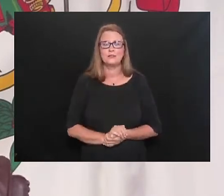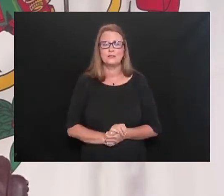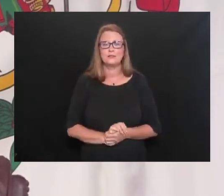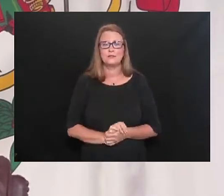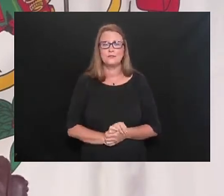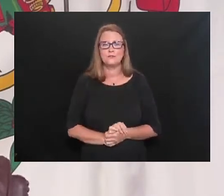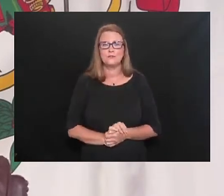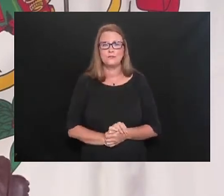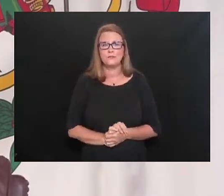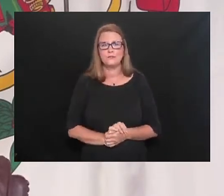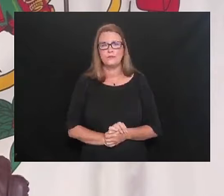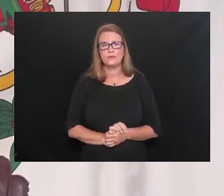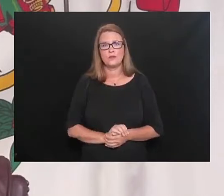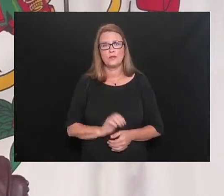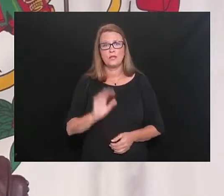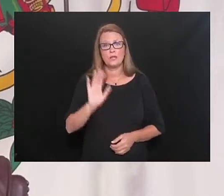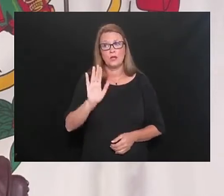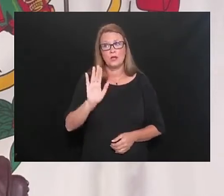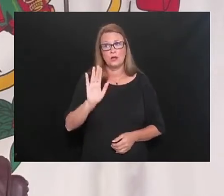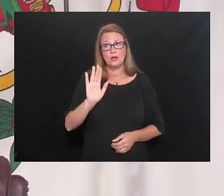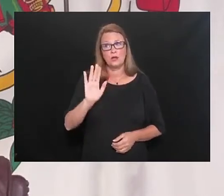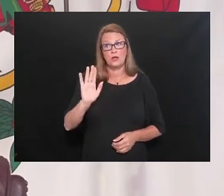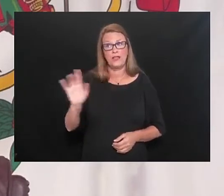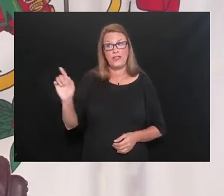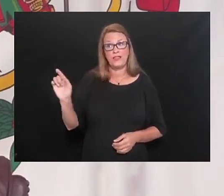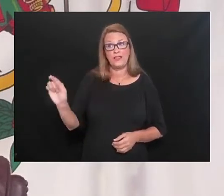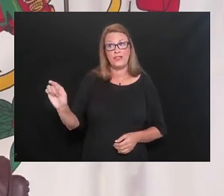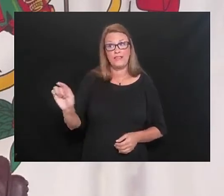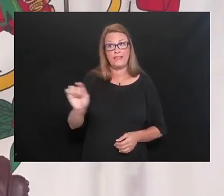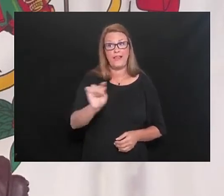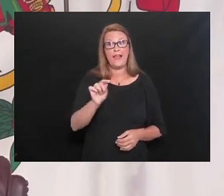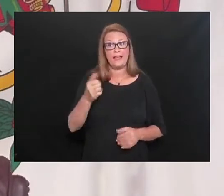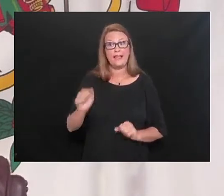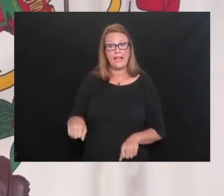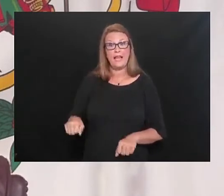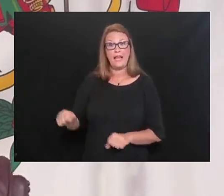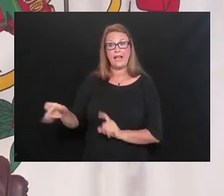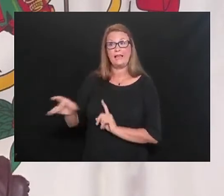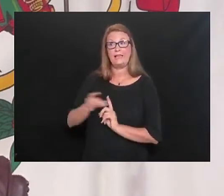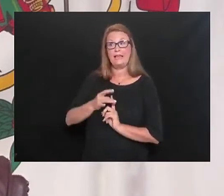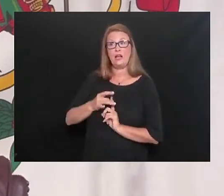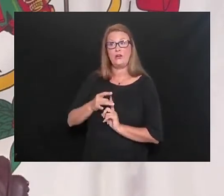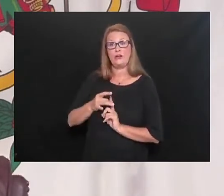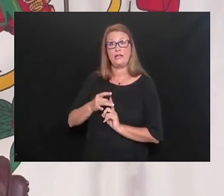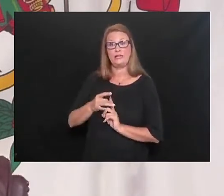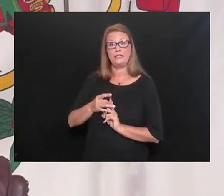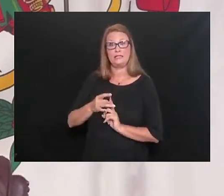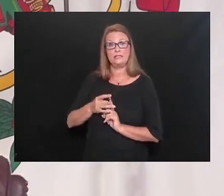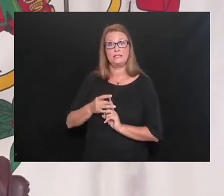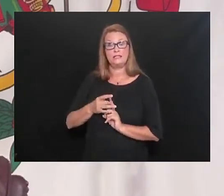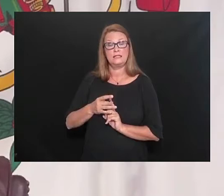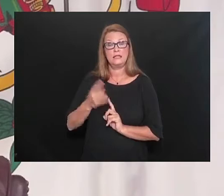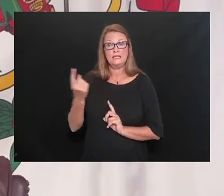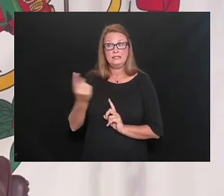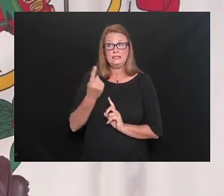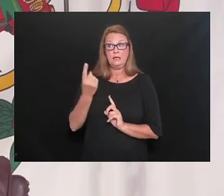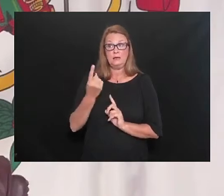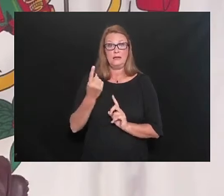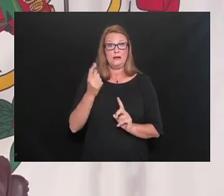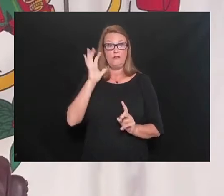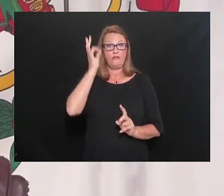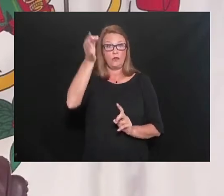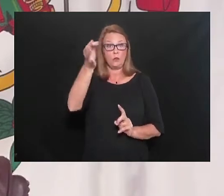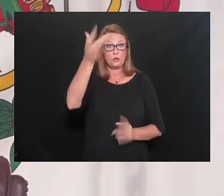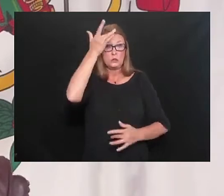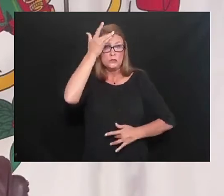of problem, the way I see it is the fact that they can carry some level of side effect from this, and it can haunt them maybe the